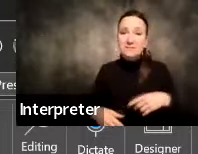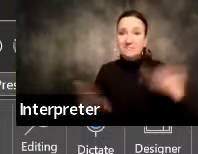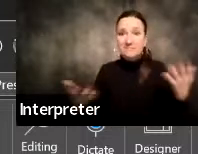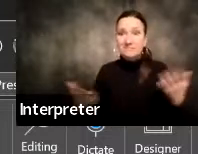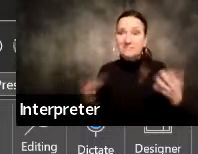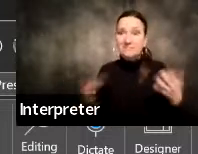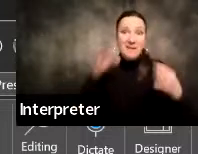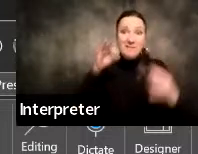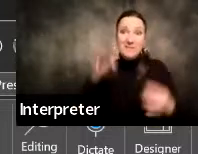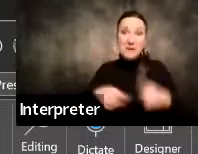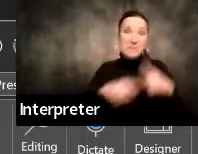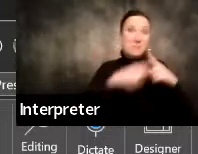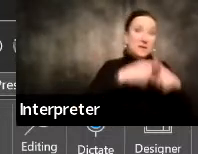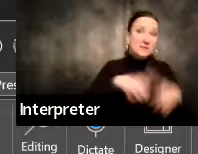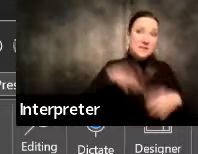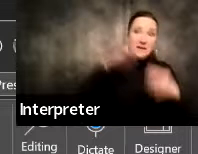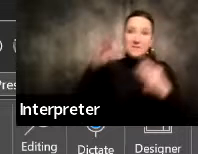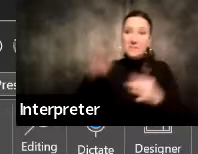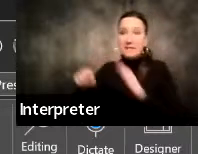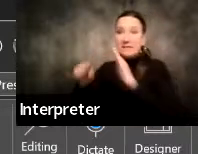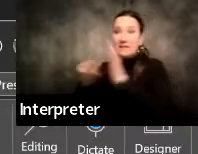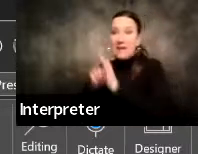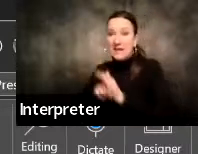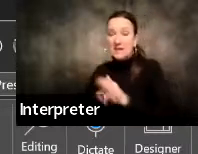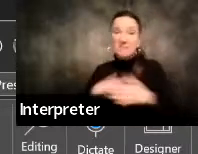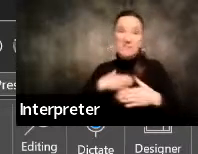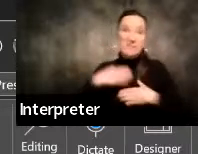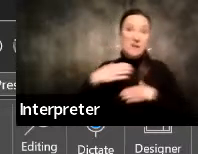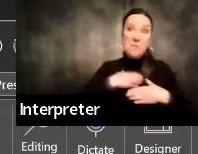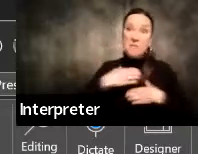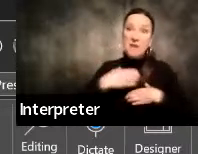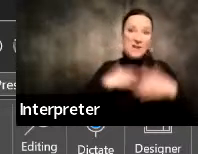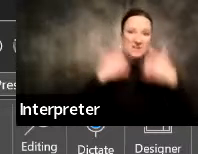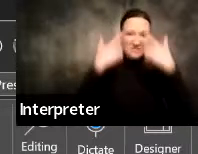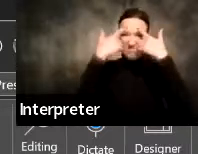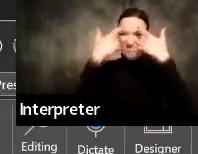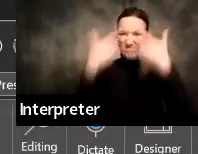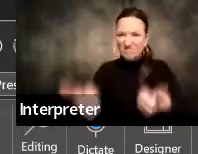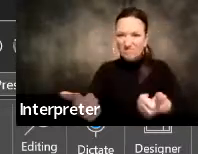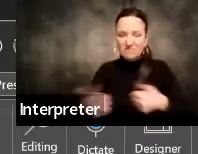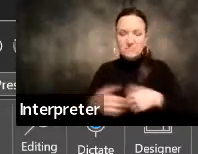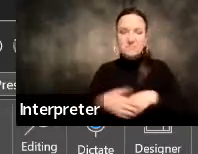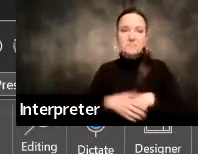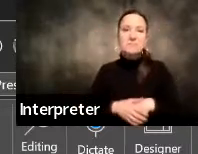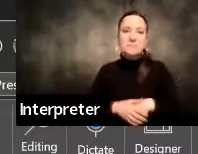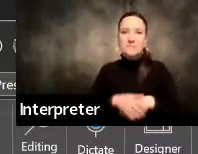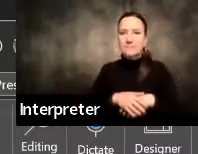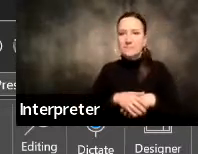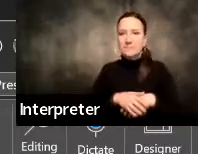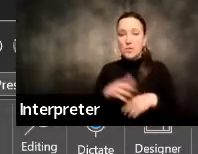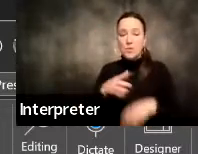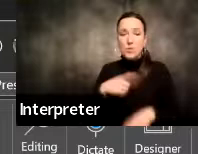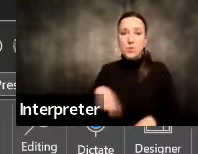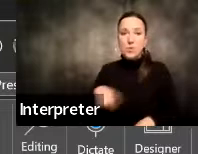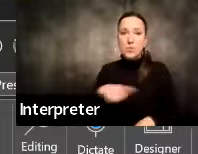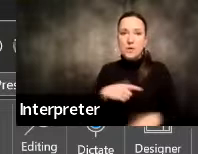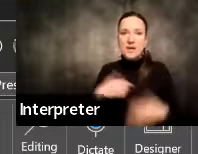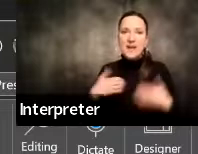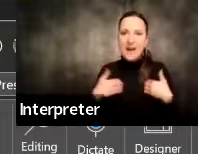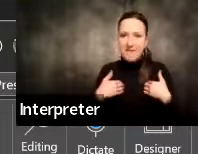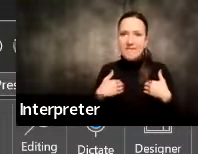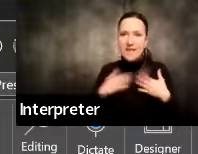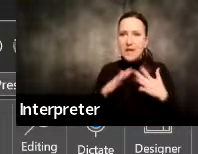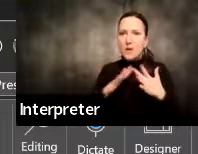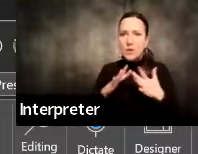positive feedback, negative feedback, a general complaint, or anything specific. So we have that on site